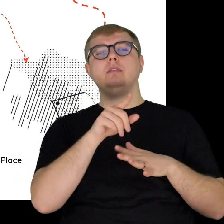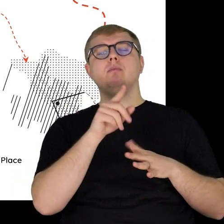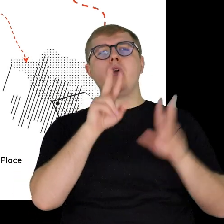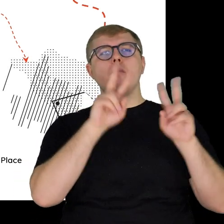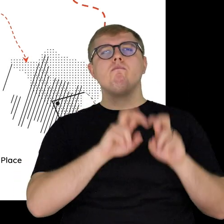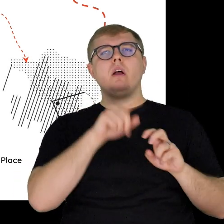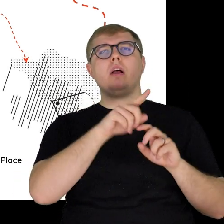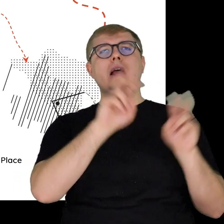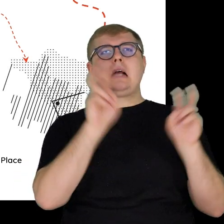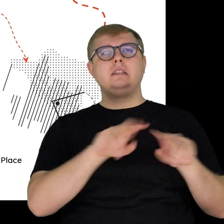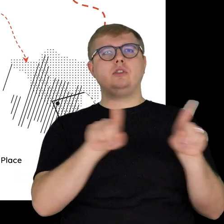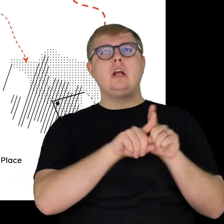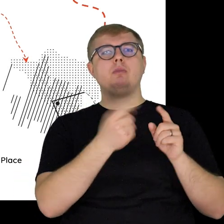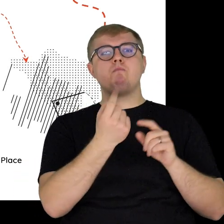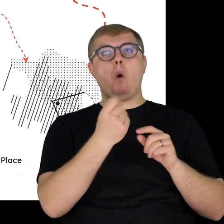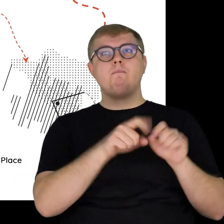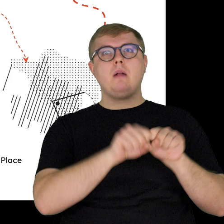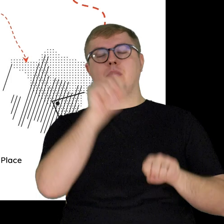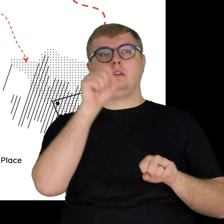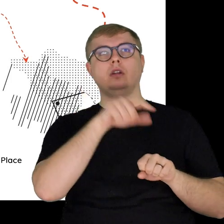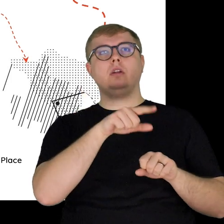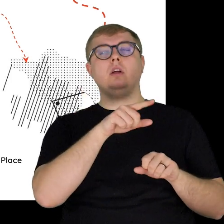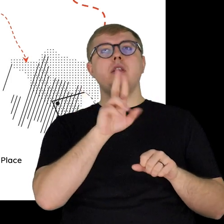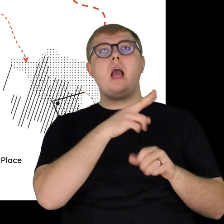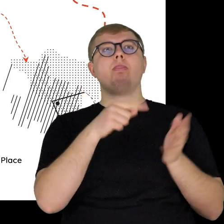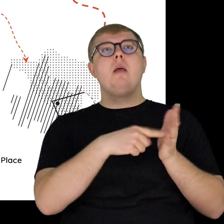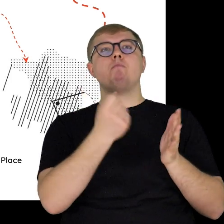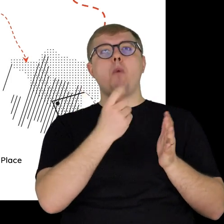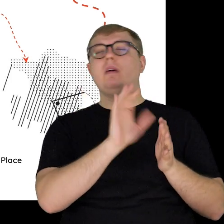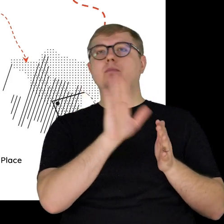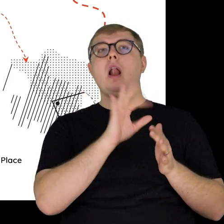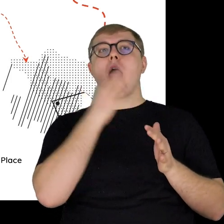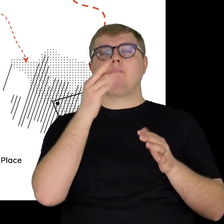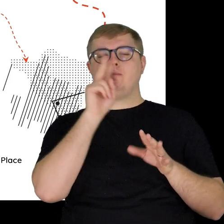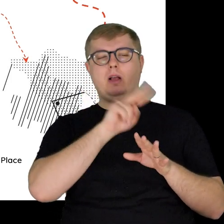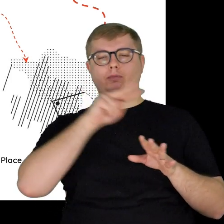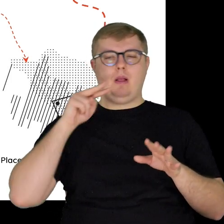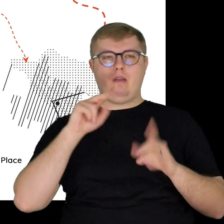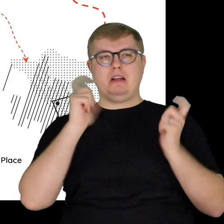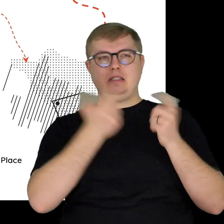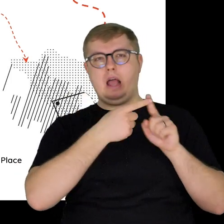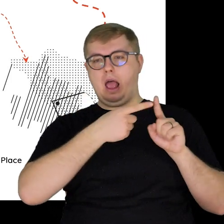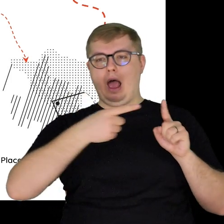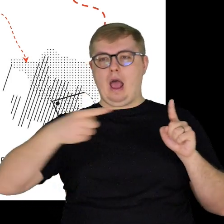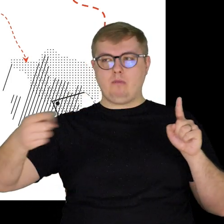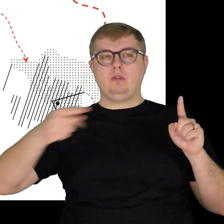but really much more to understand how time can sometimes get stabilized. And